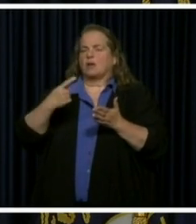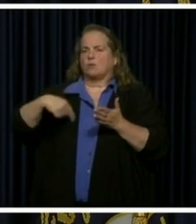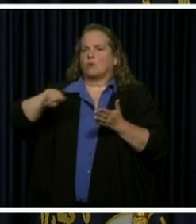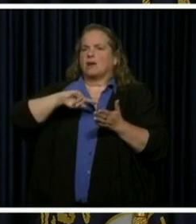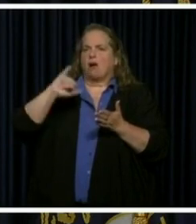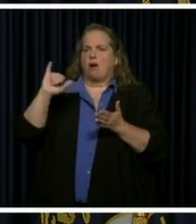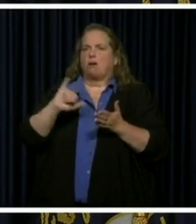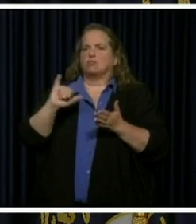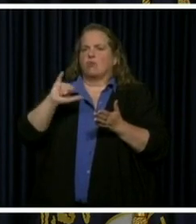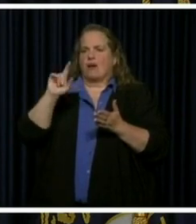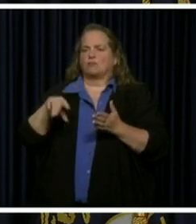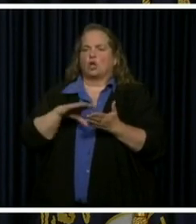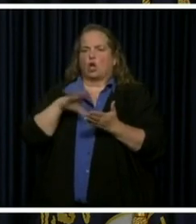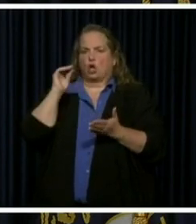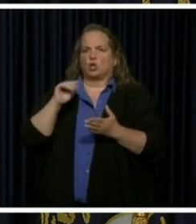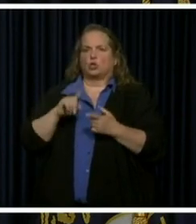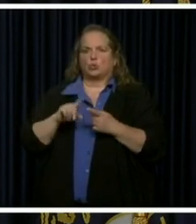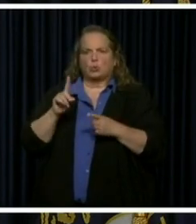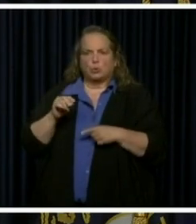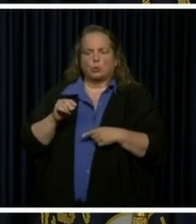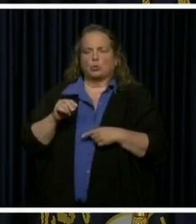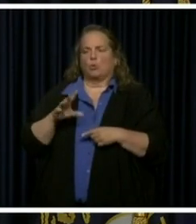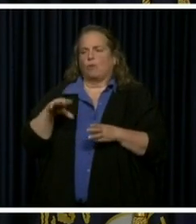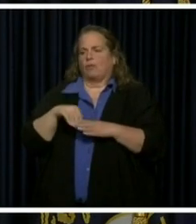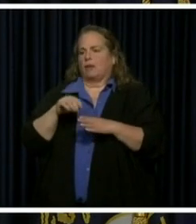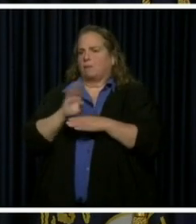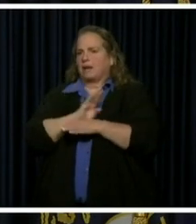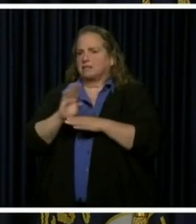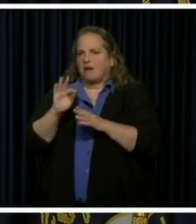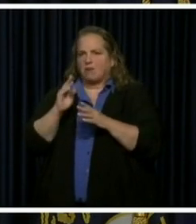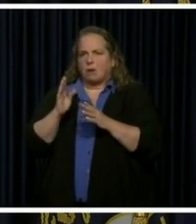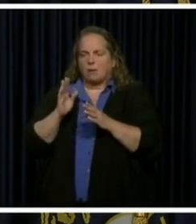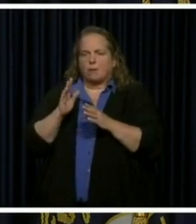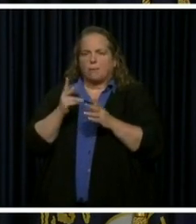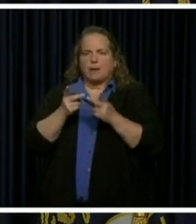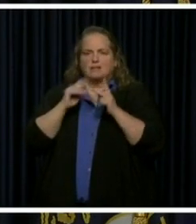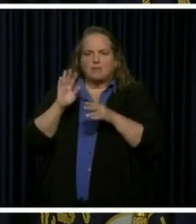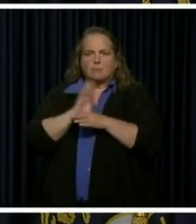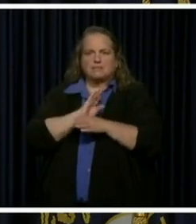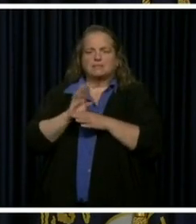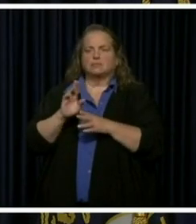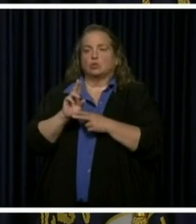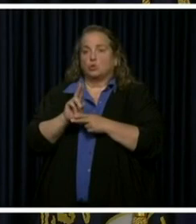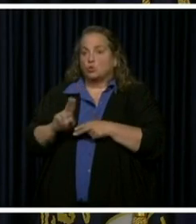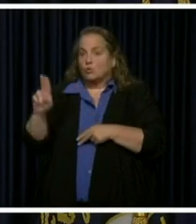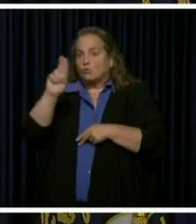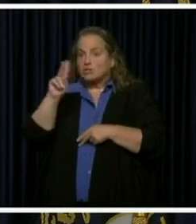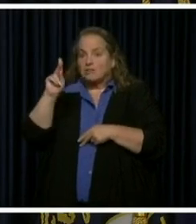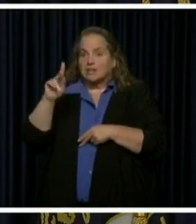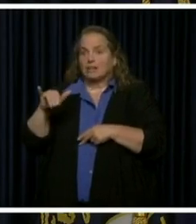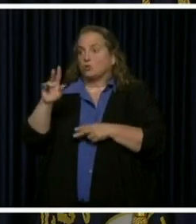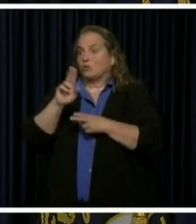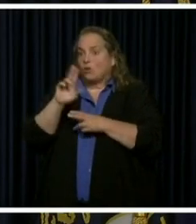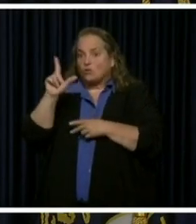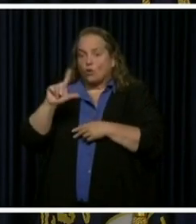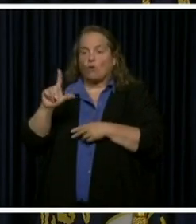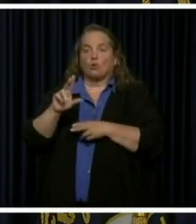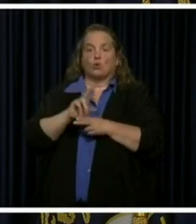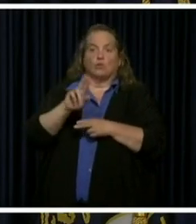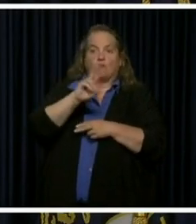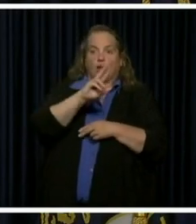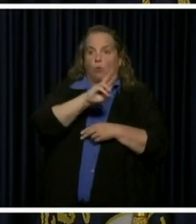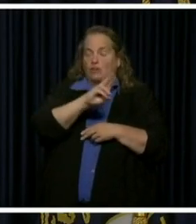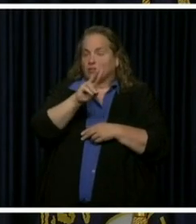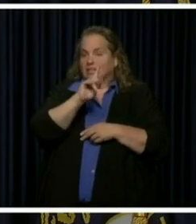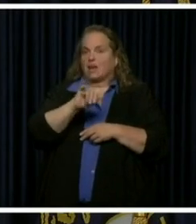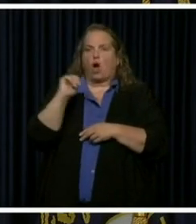are going to have to learn how to do in institutions, places of business. Universities are actually stepping up right now to learn as much